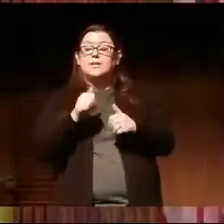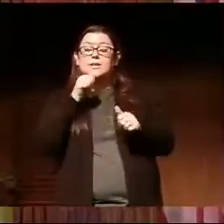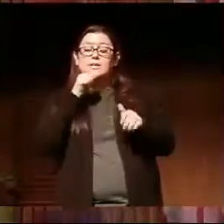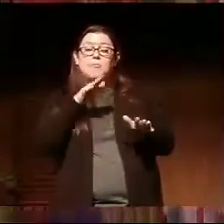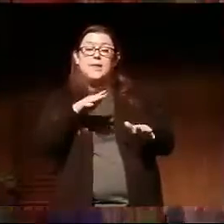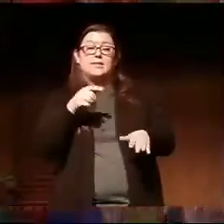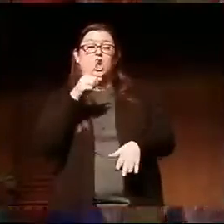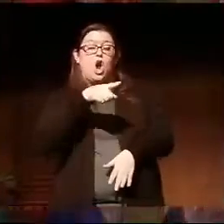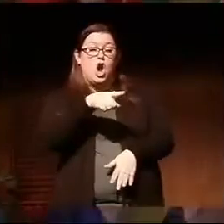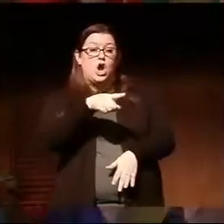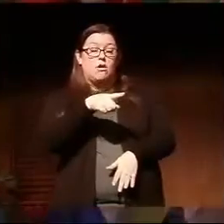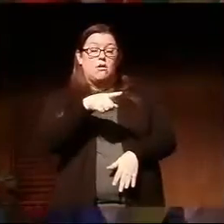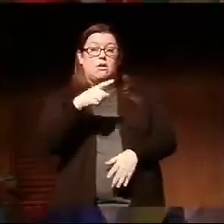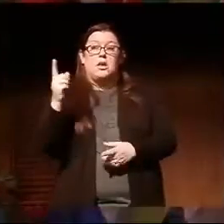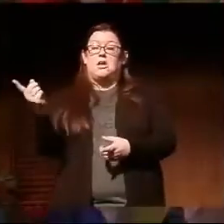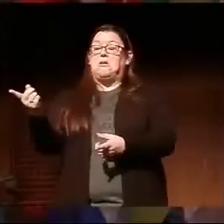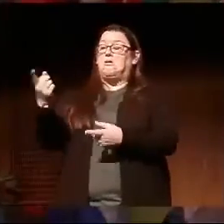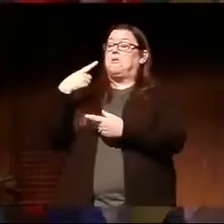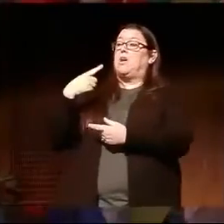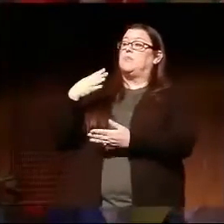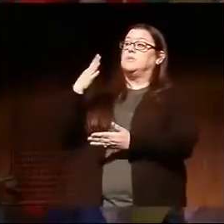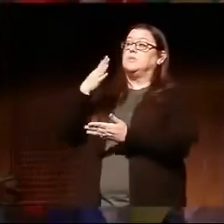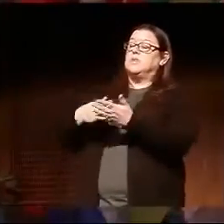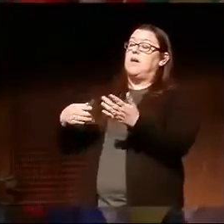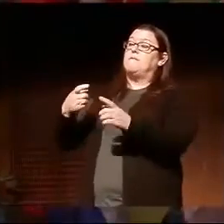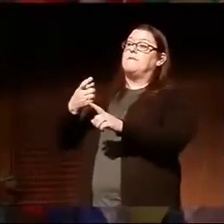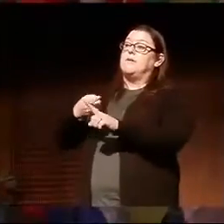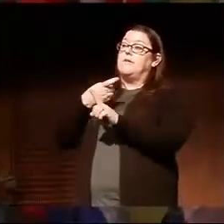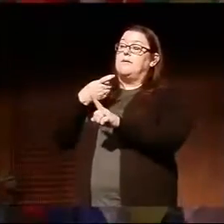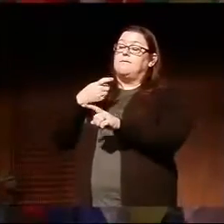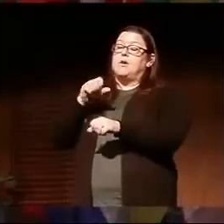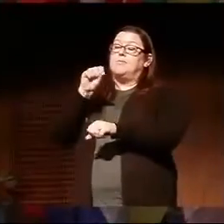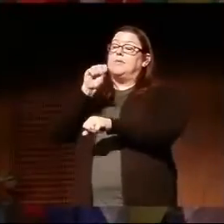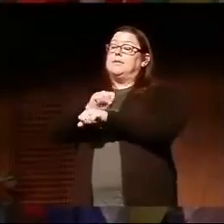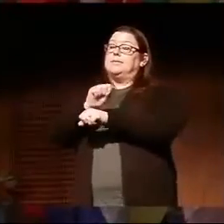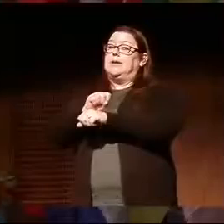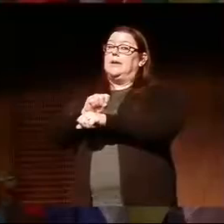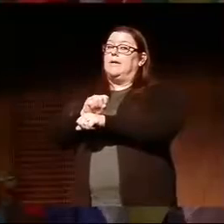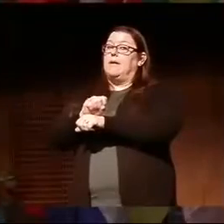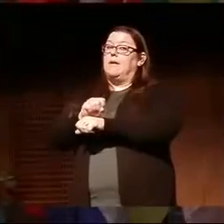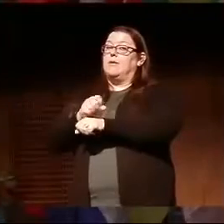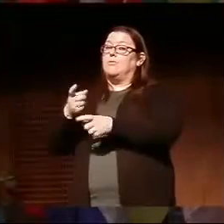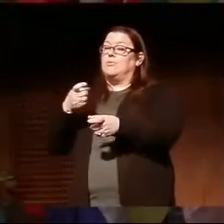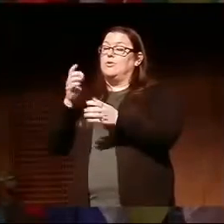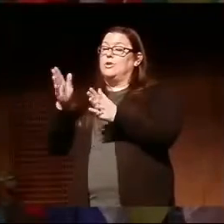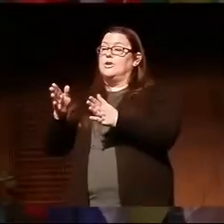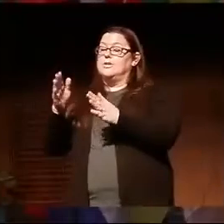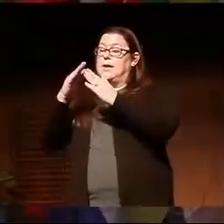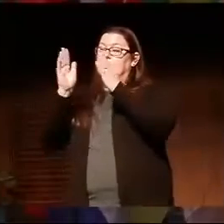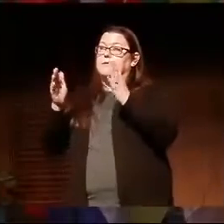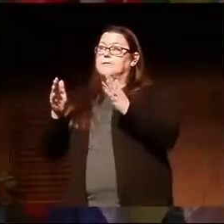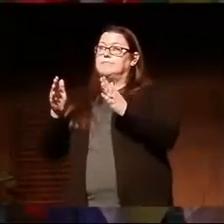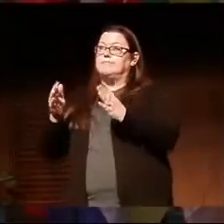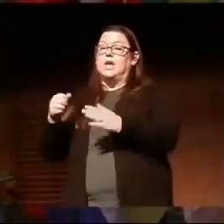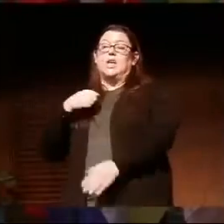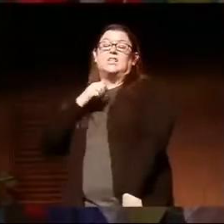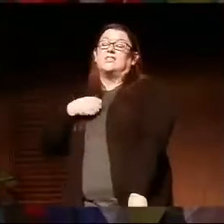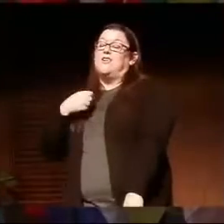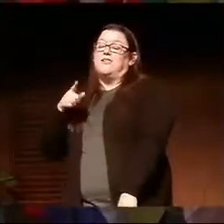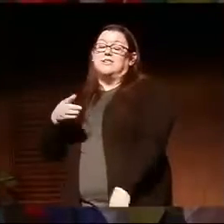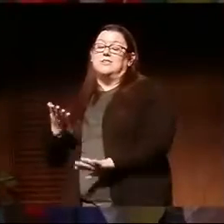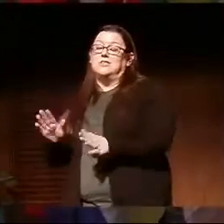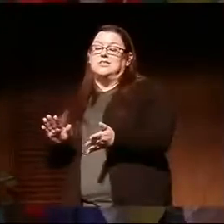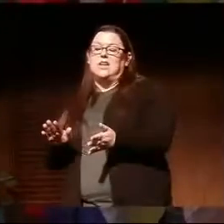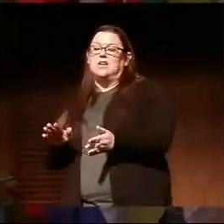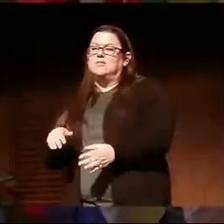blessing her, here comes some from the ruler of the synagogue's house. Sorry, she's dead. Don't trouble the